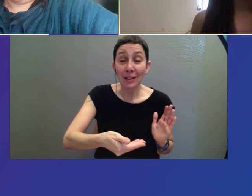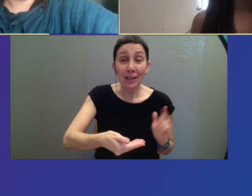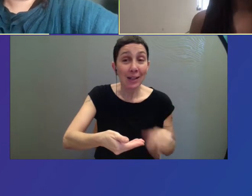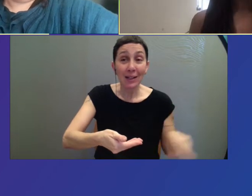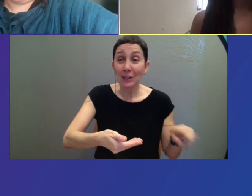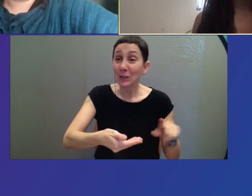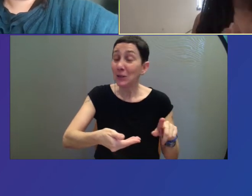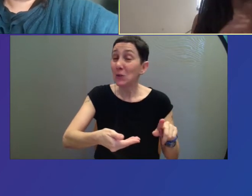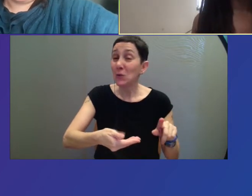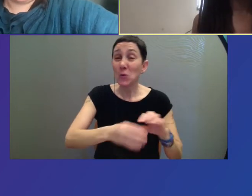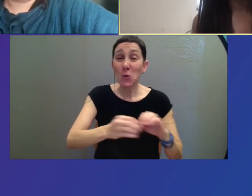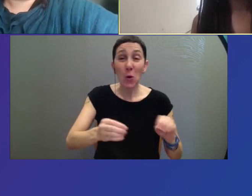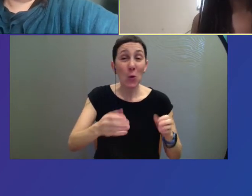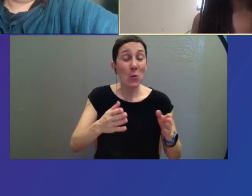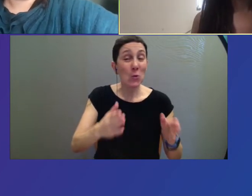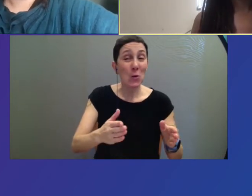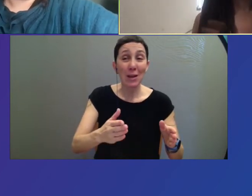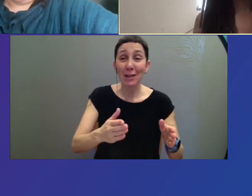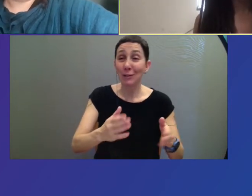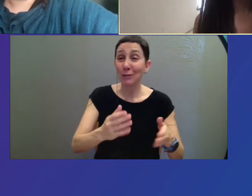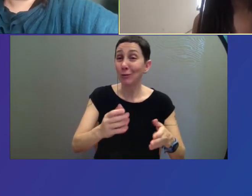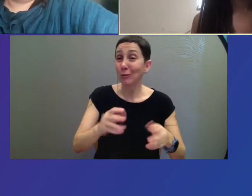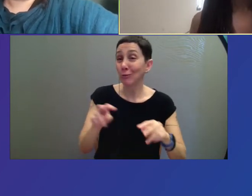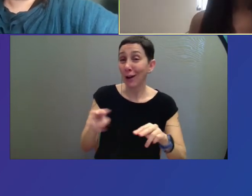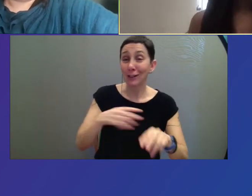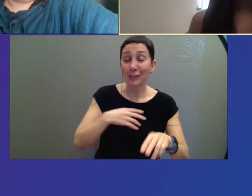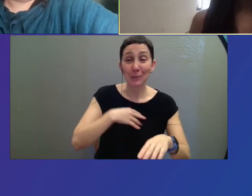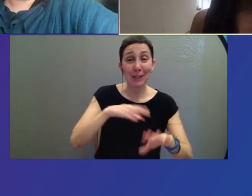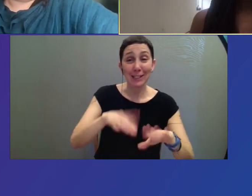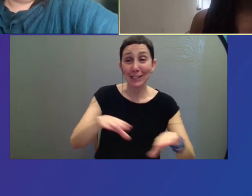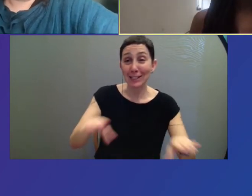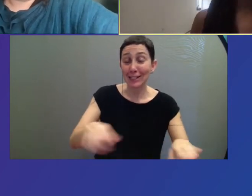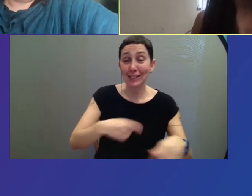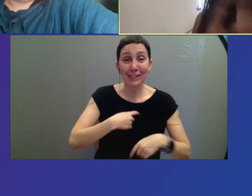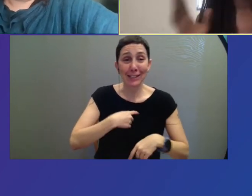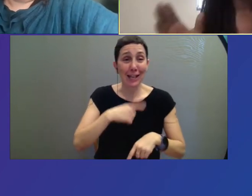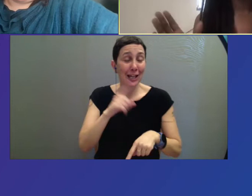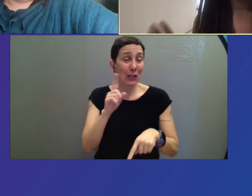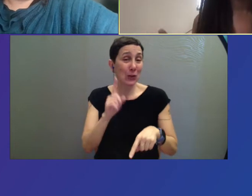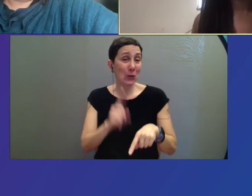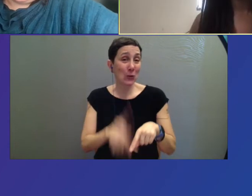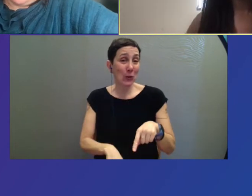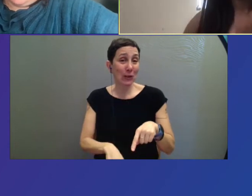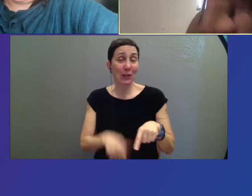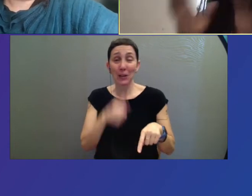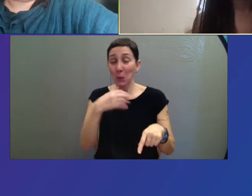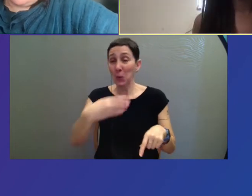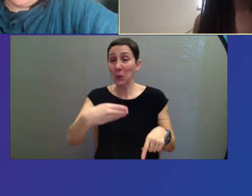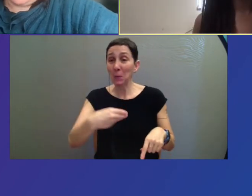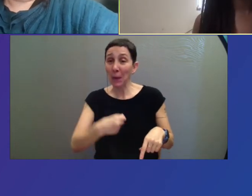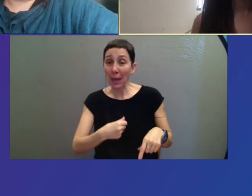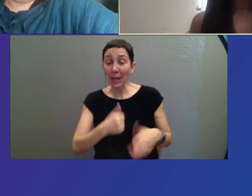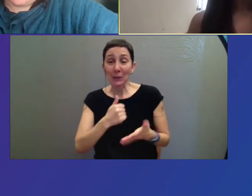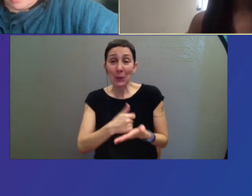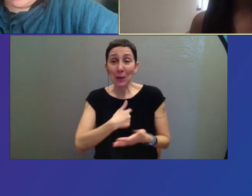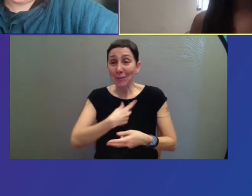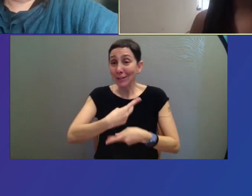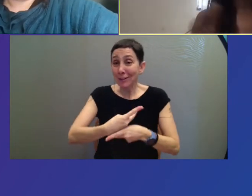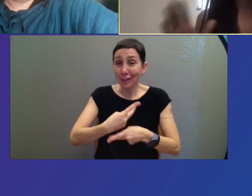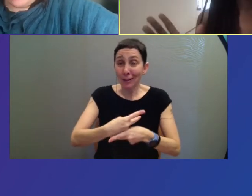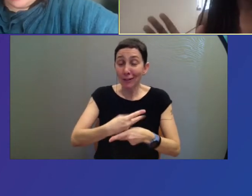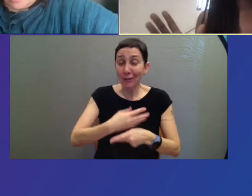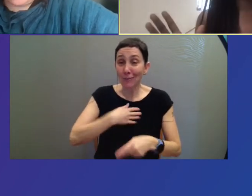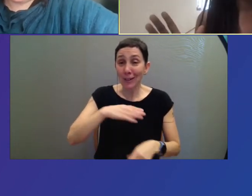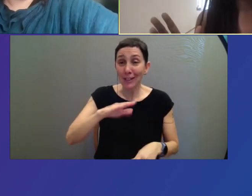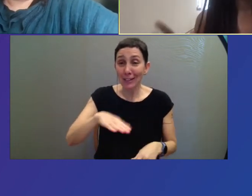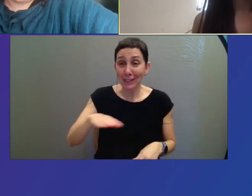for children, and they were just not going to help with that. And they were not going to pay anything extra to make anything possible. And